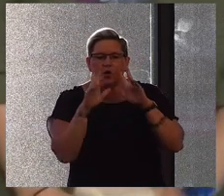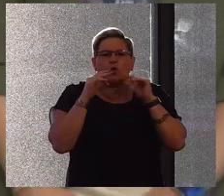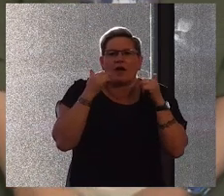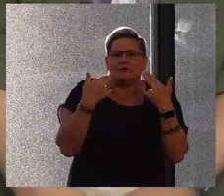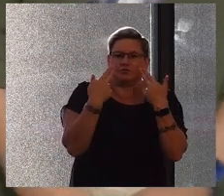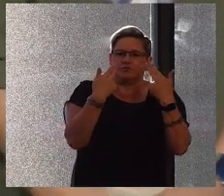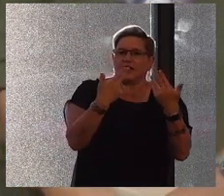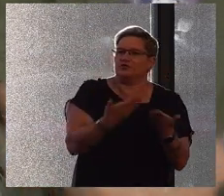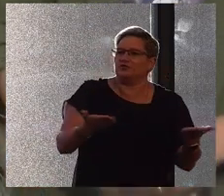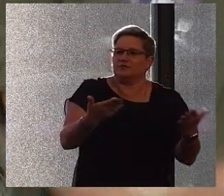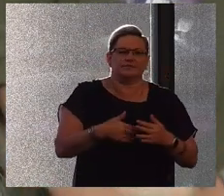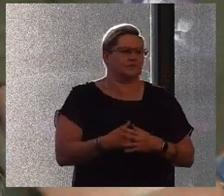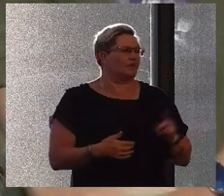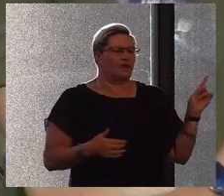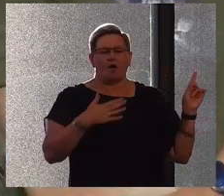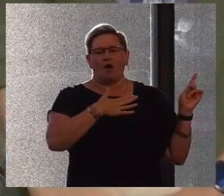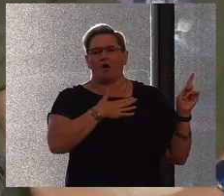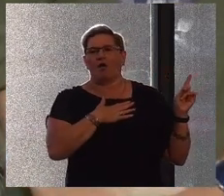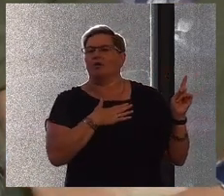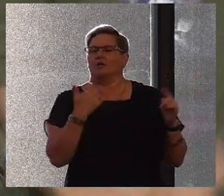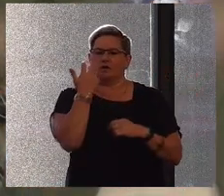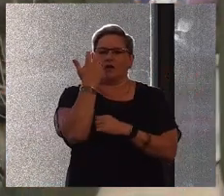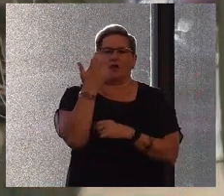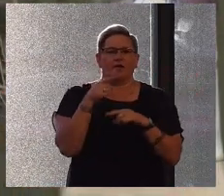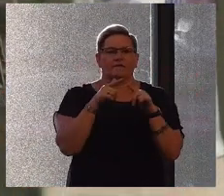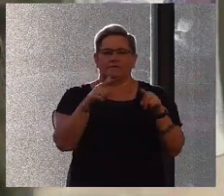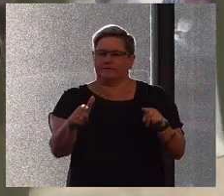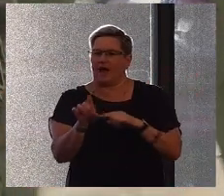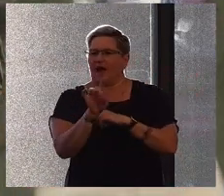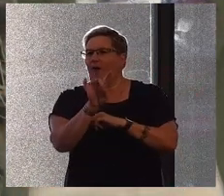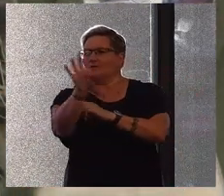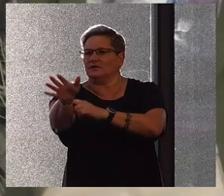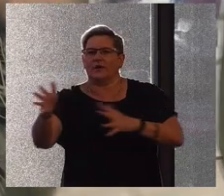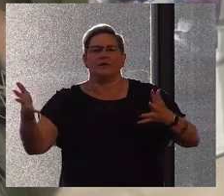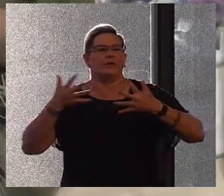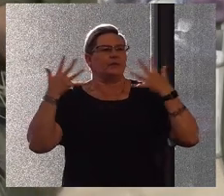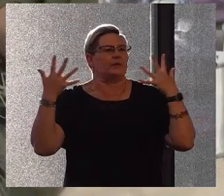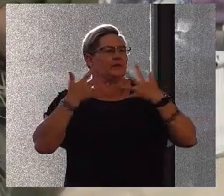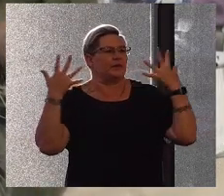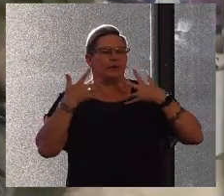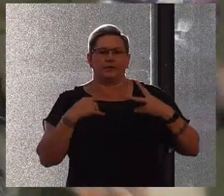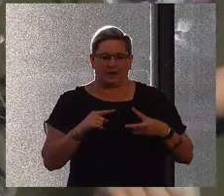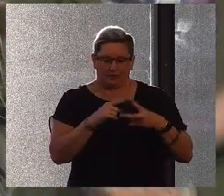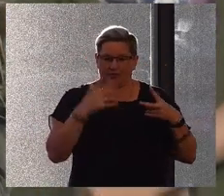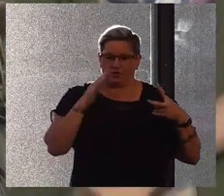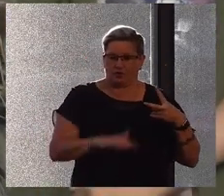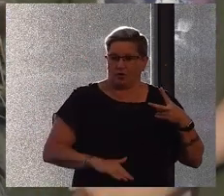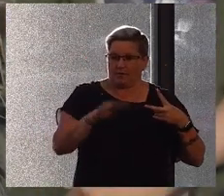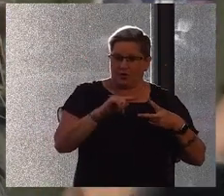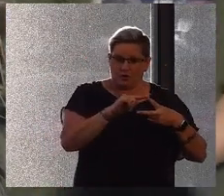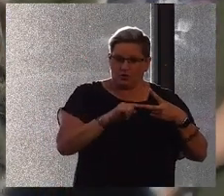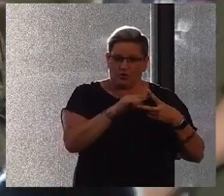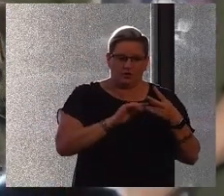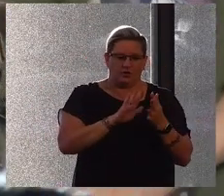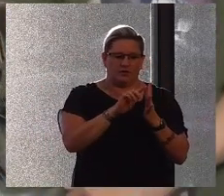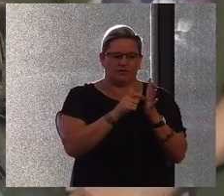I was always into the great outdoors, but I had two childhoods absolute heroes, which most of you in the room will probably